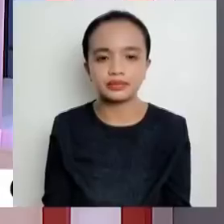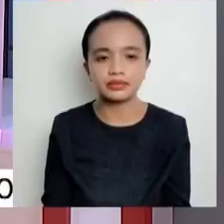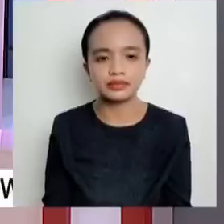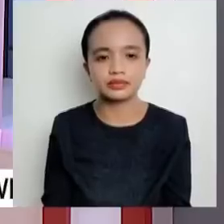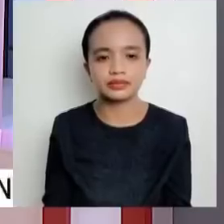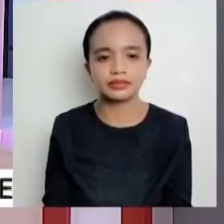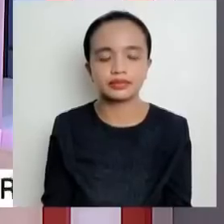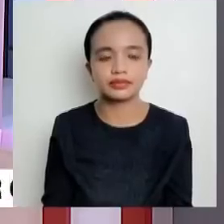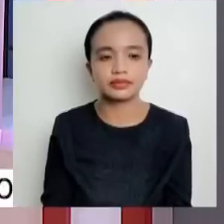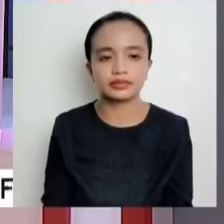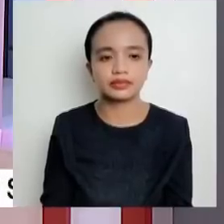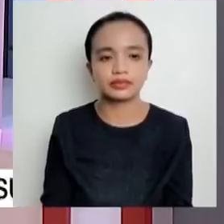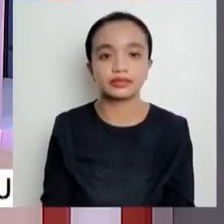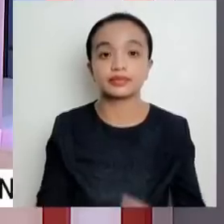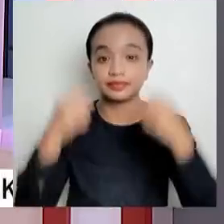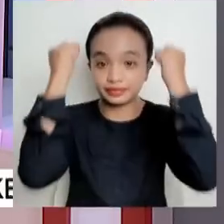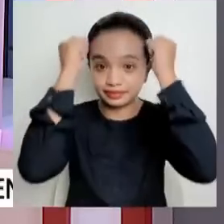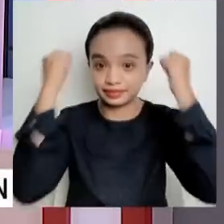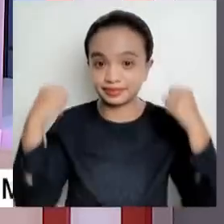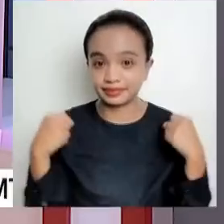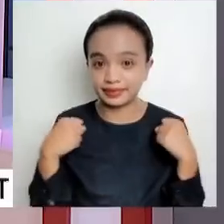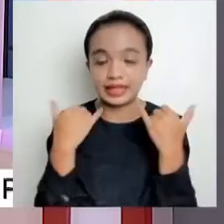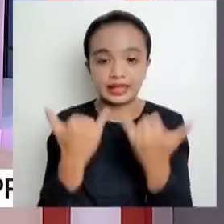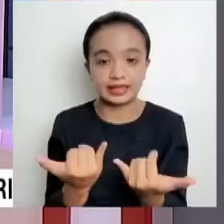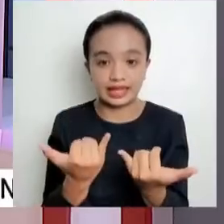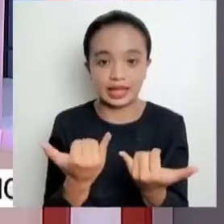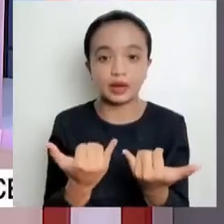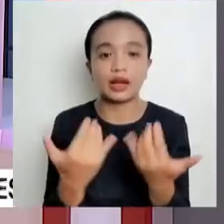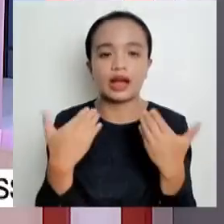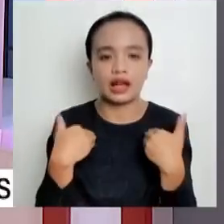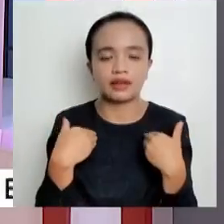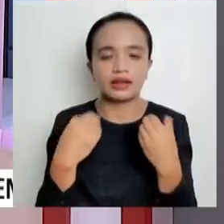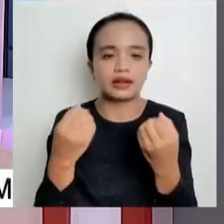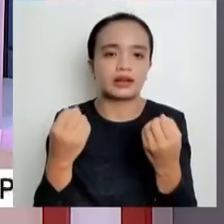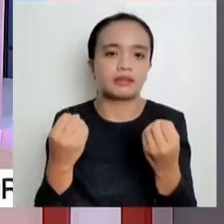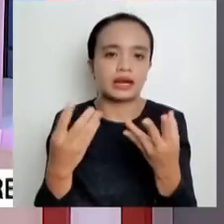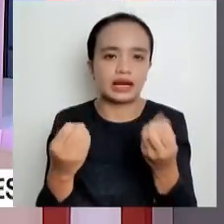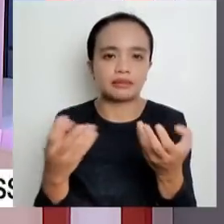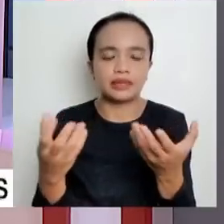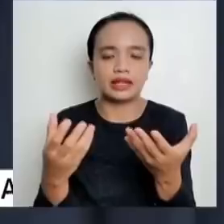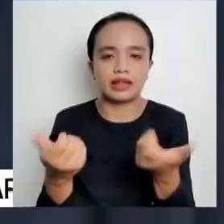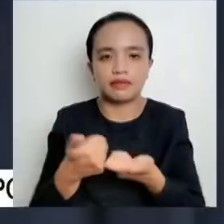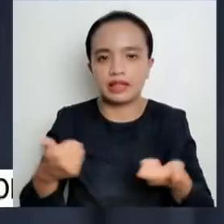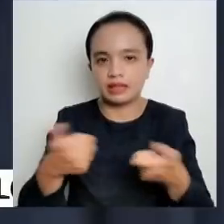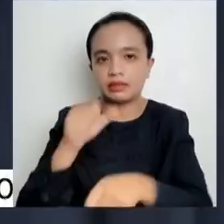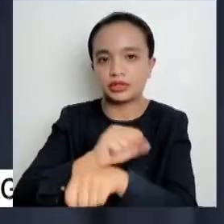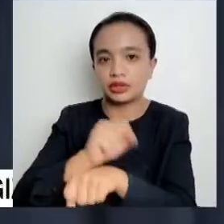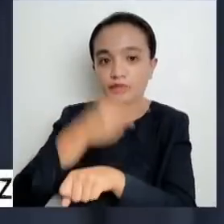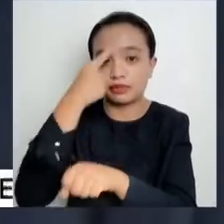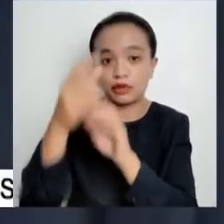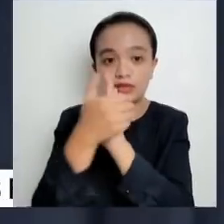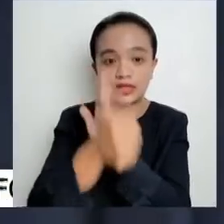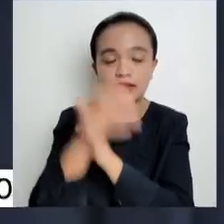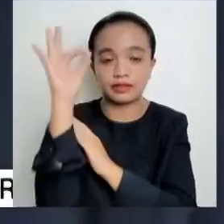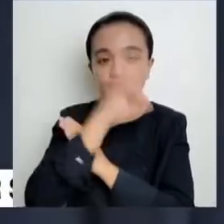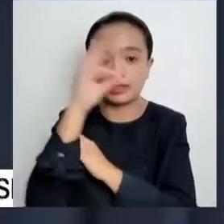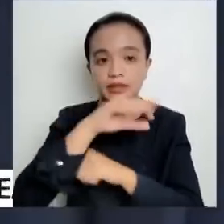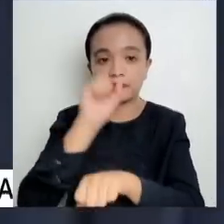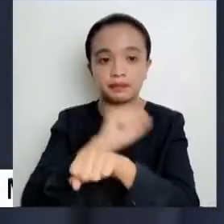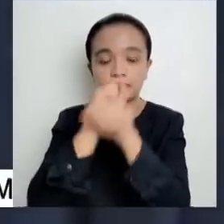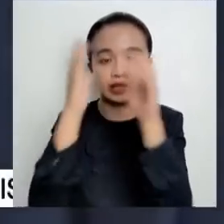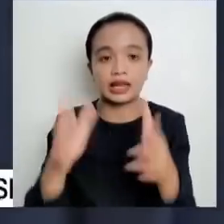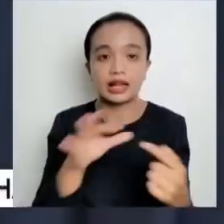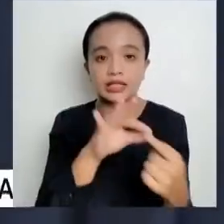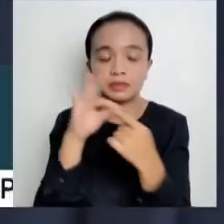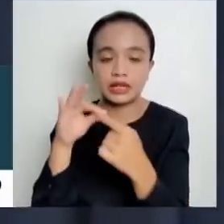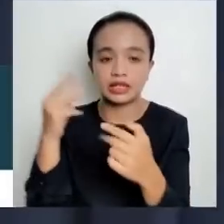The Kingdom of Saudi Arabia is offering 1 million jobs to skilled Filipino workers. A special hiring program will be developed by